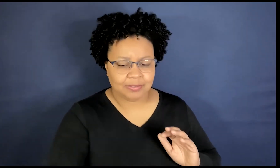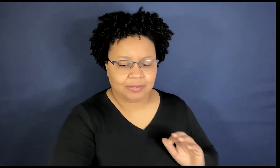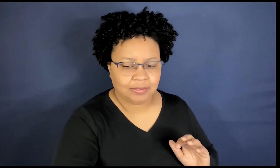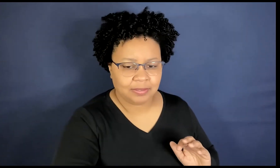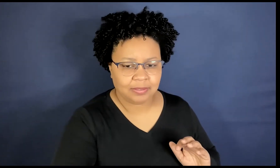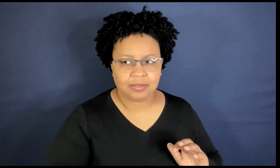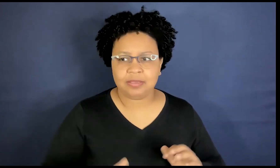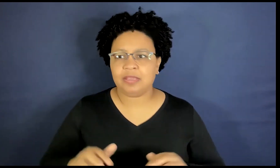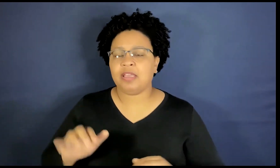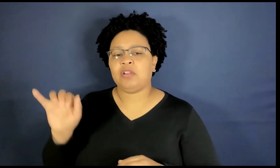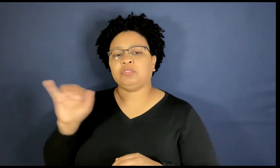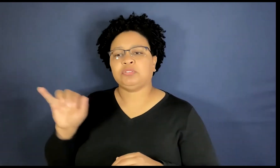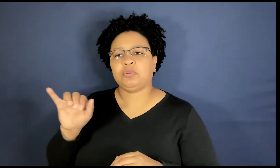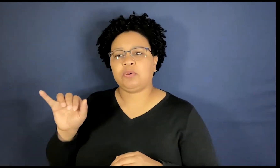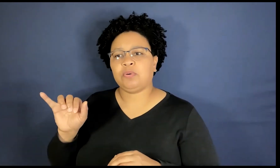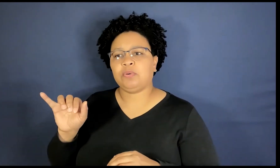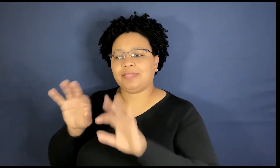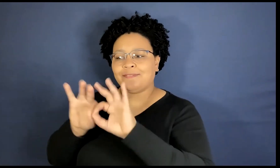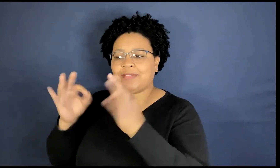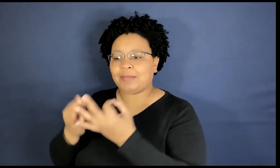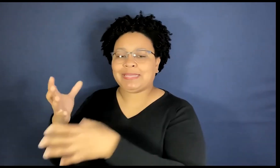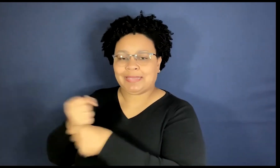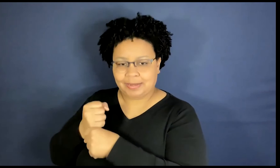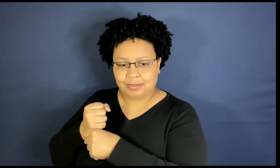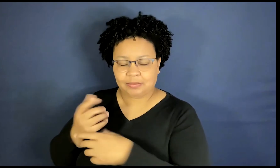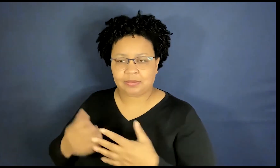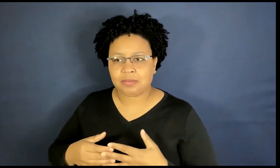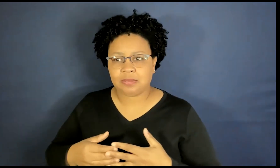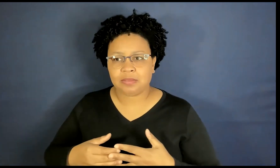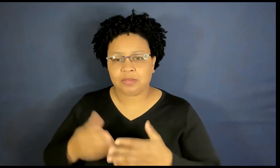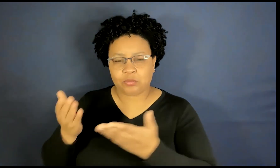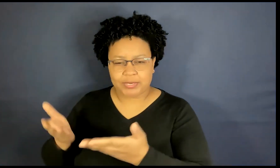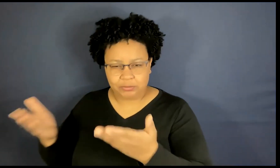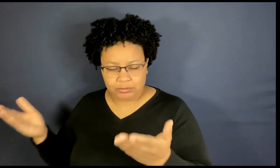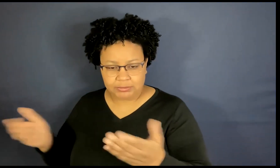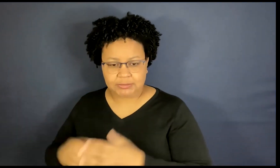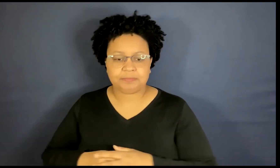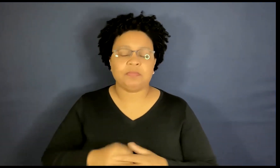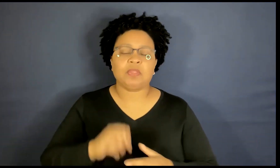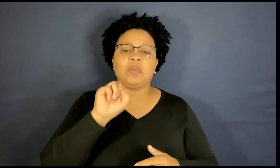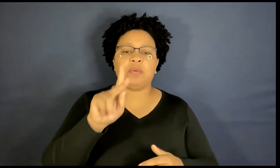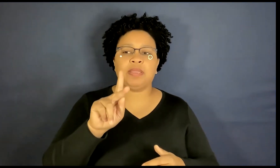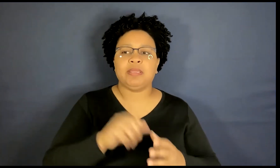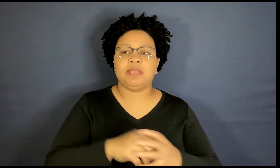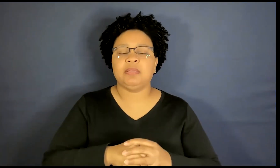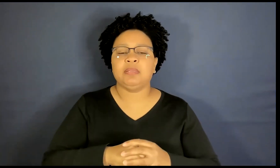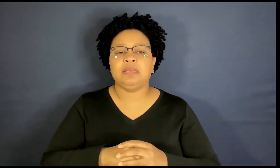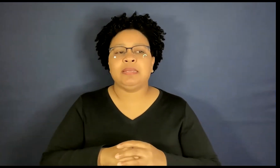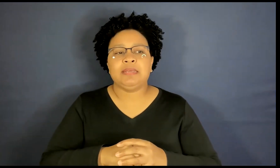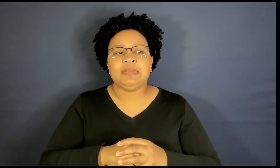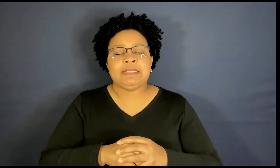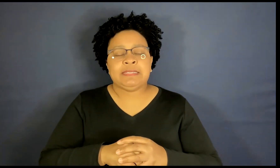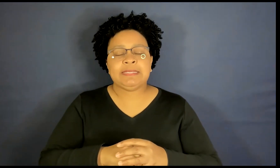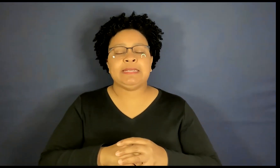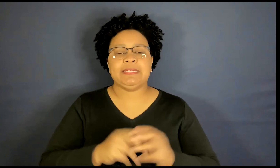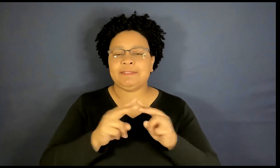receiving a diagnosis or label. Right. Yeah, no, I think that definitely, so, you know, it's very challenging,